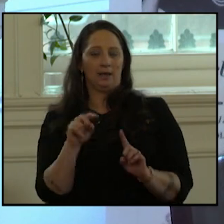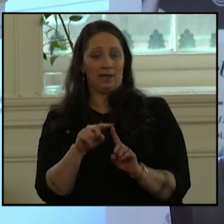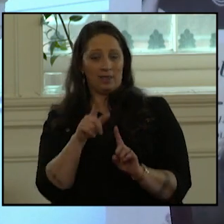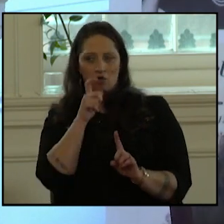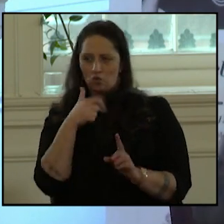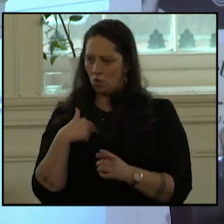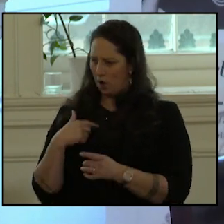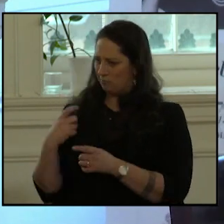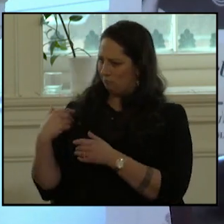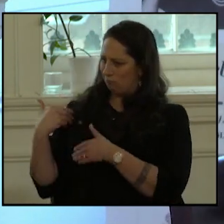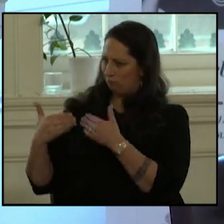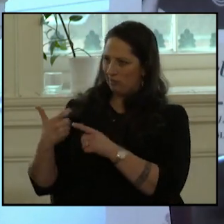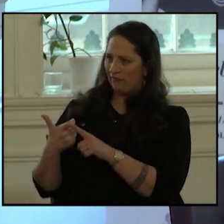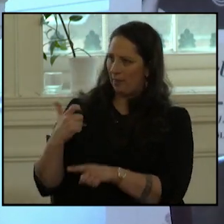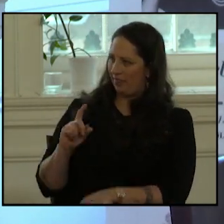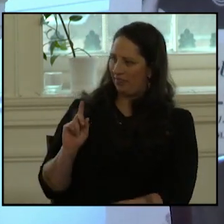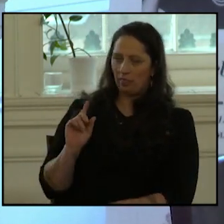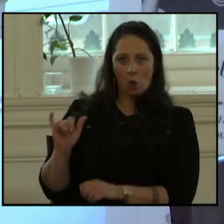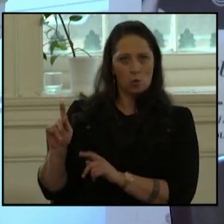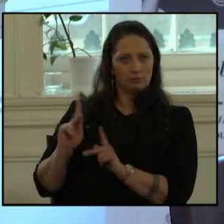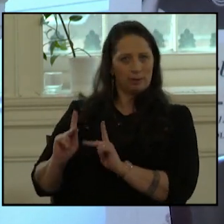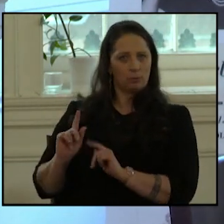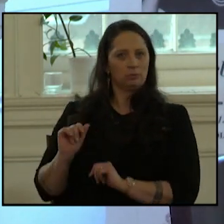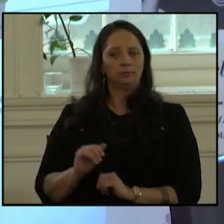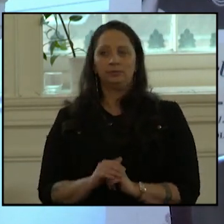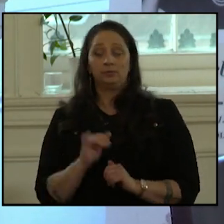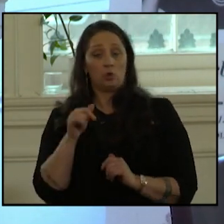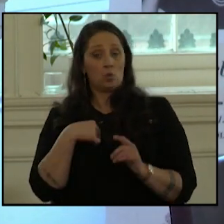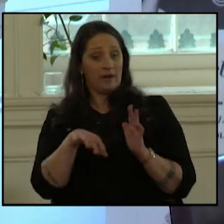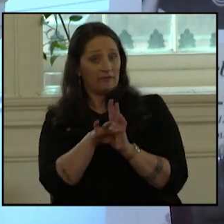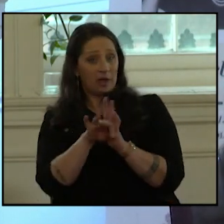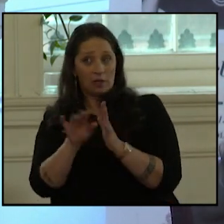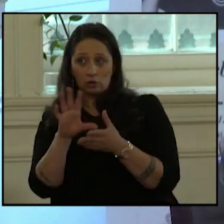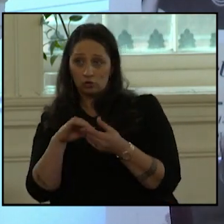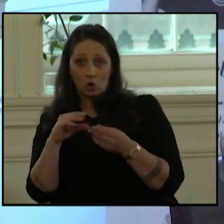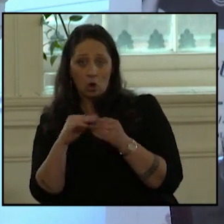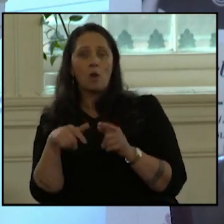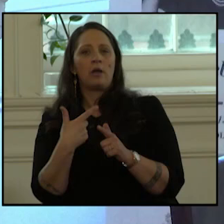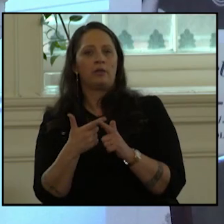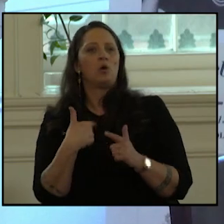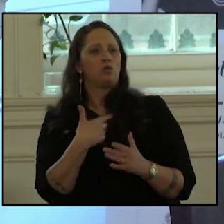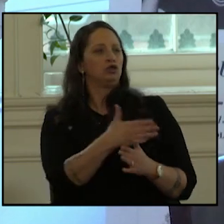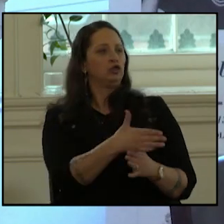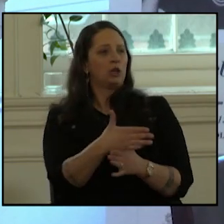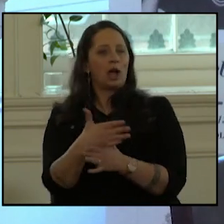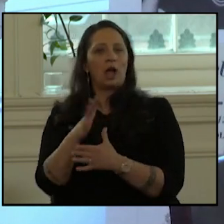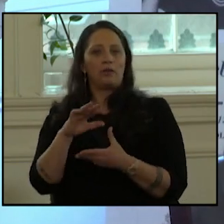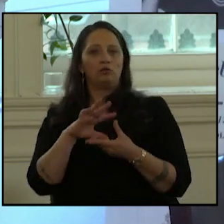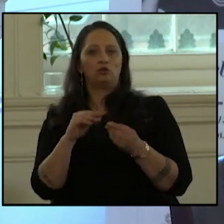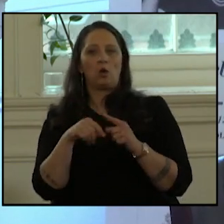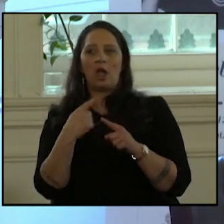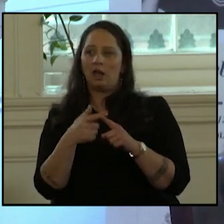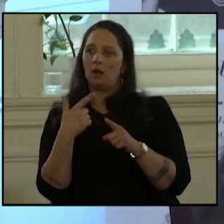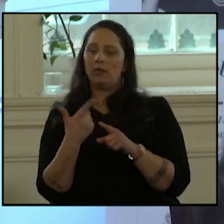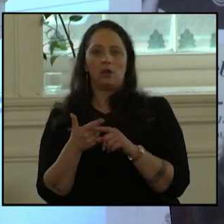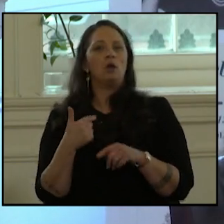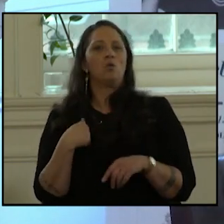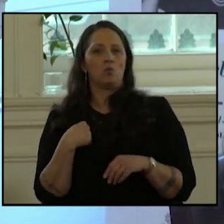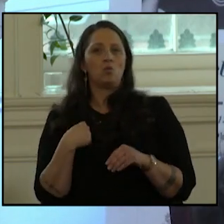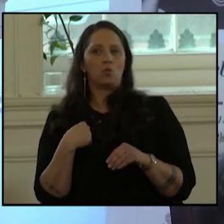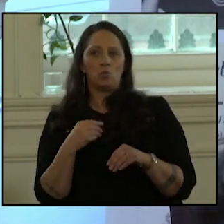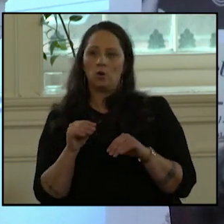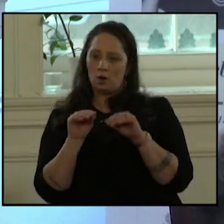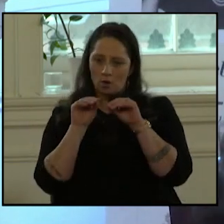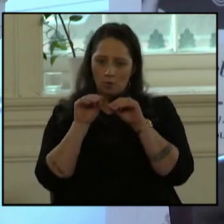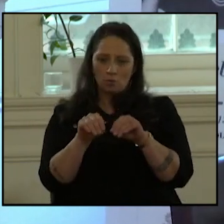I descend from. And then we find those stories, and then we tell those stories, and then we inject them into the place where those people